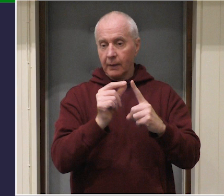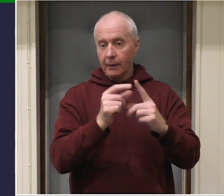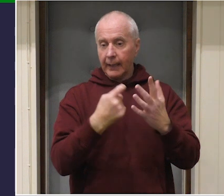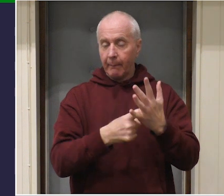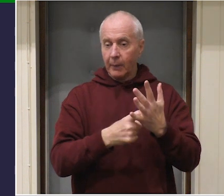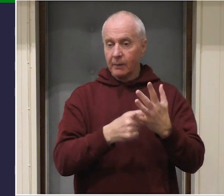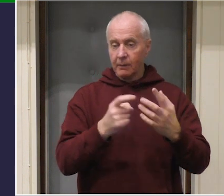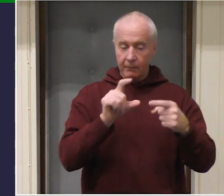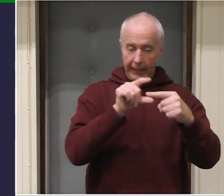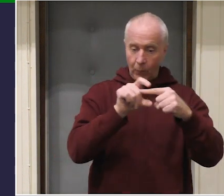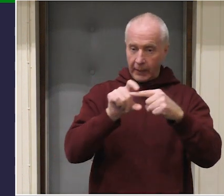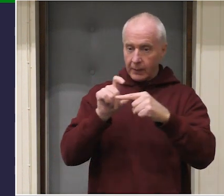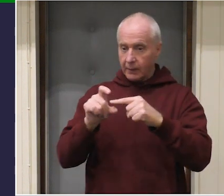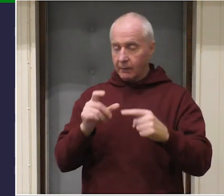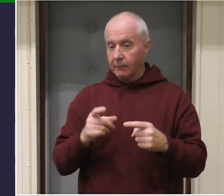is now.